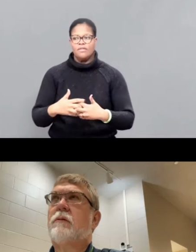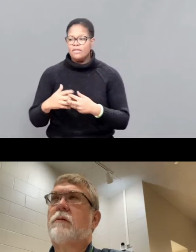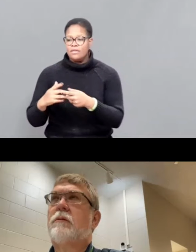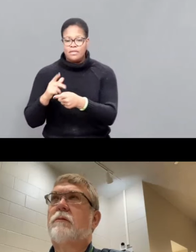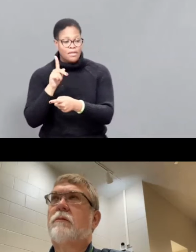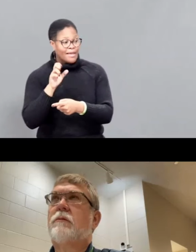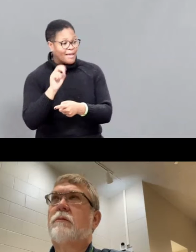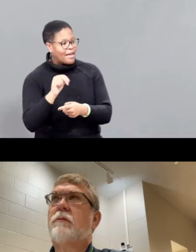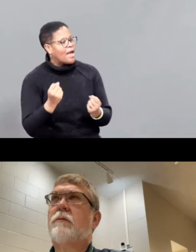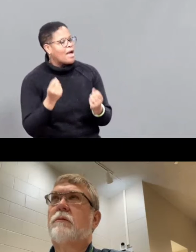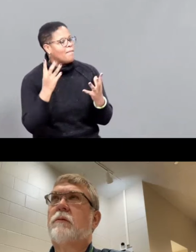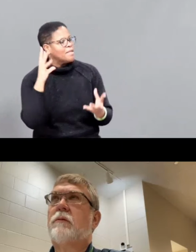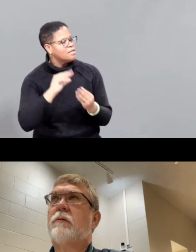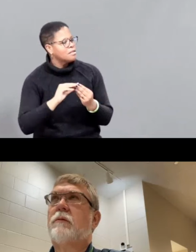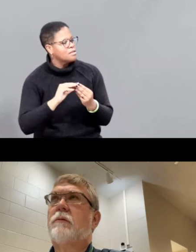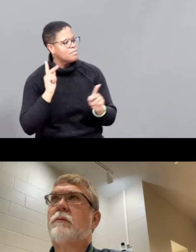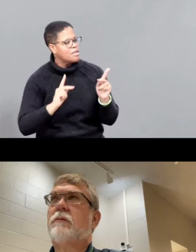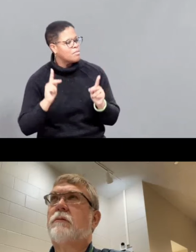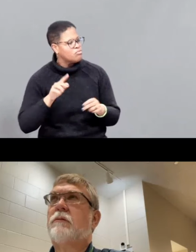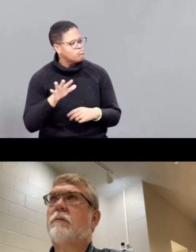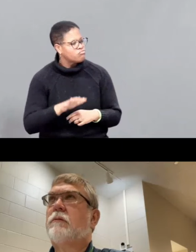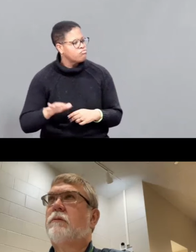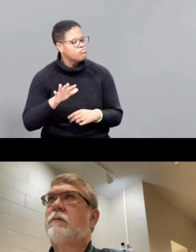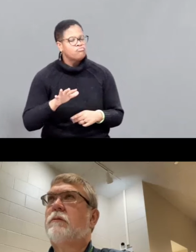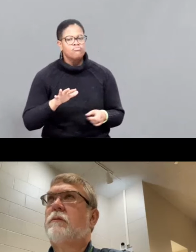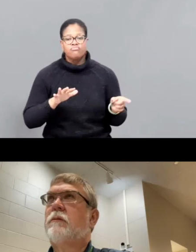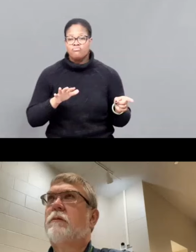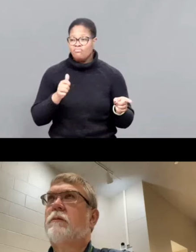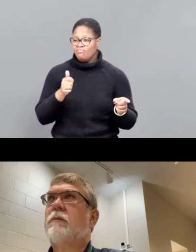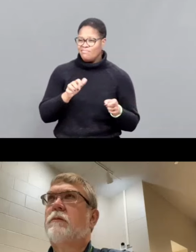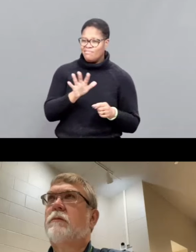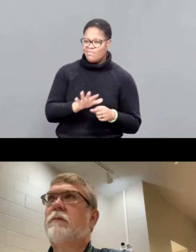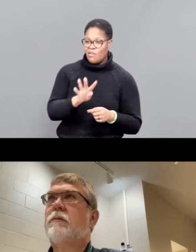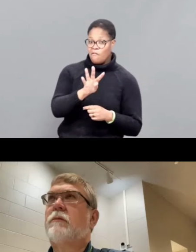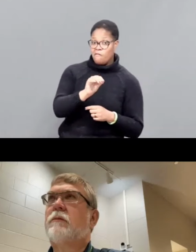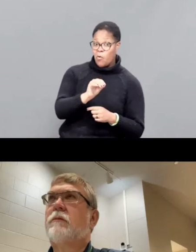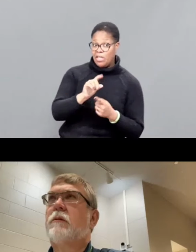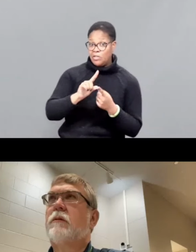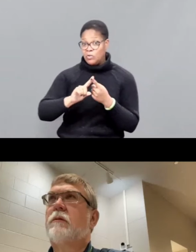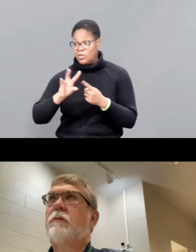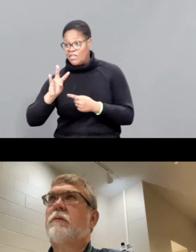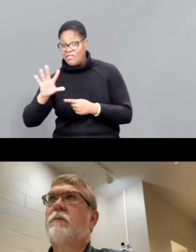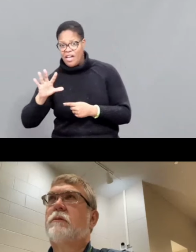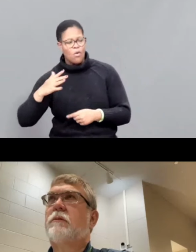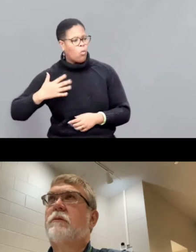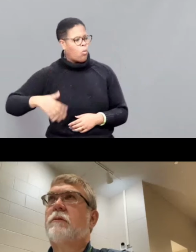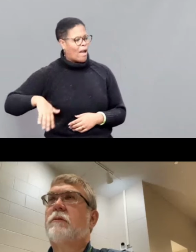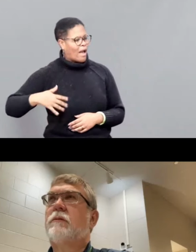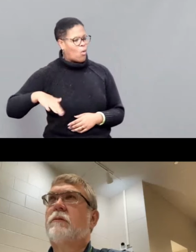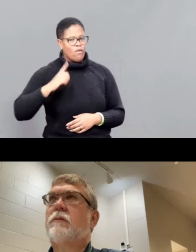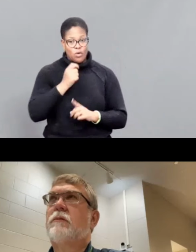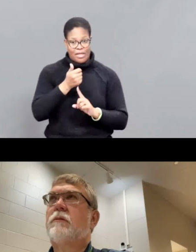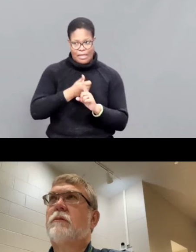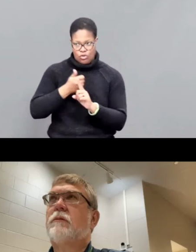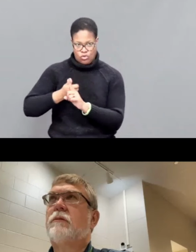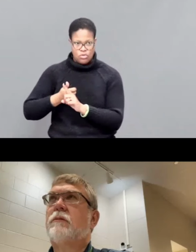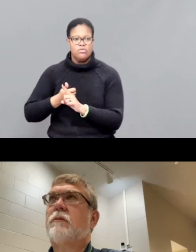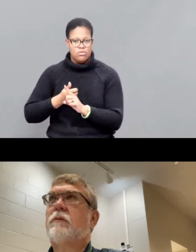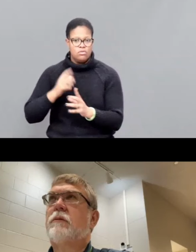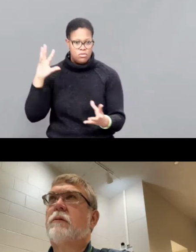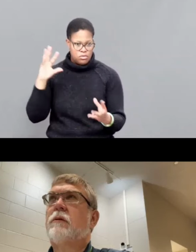many people roughly? Or? We've had anywhere from 40 to 75 Oh, wow. for each one of